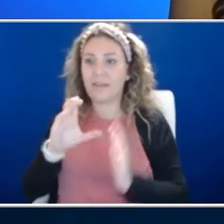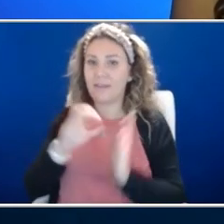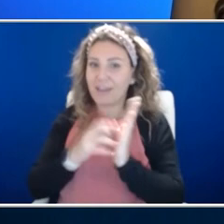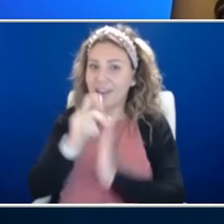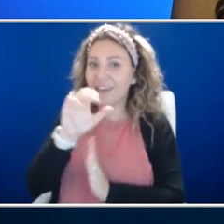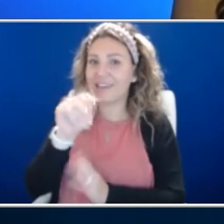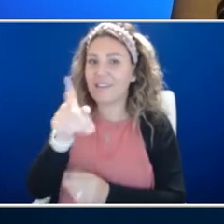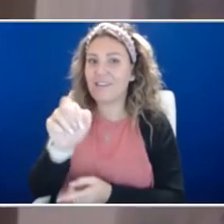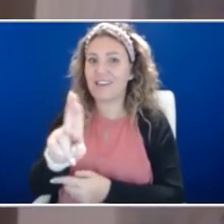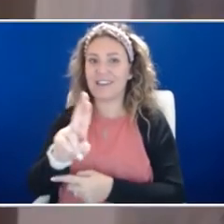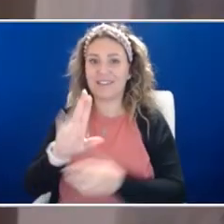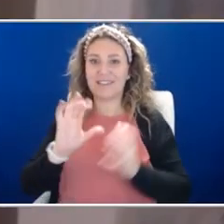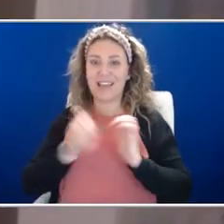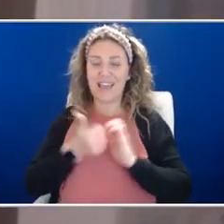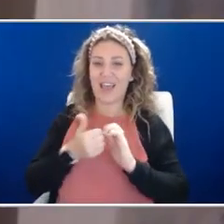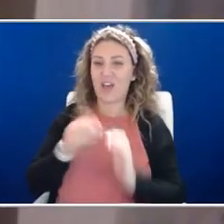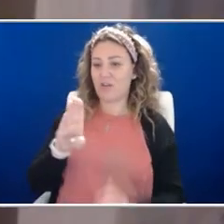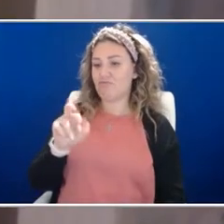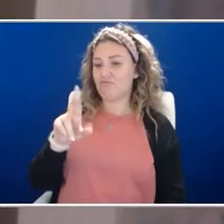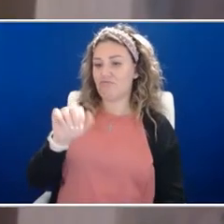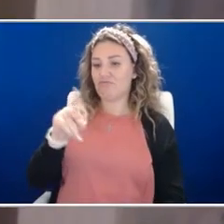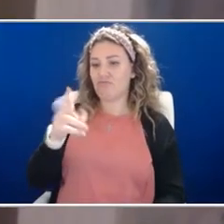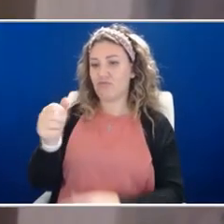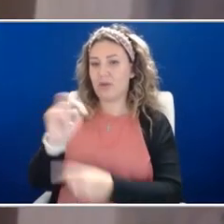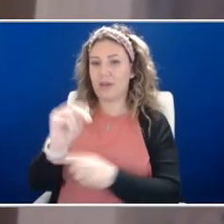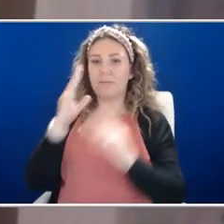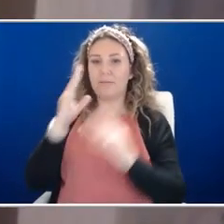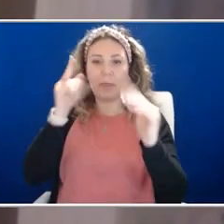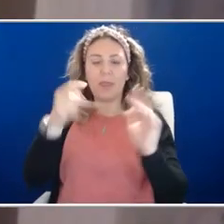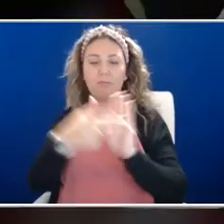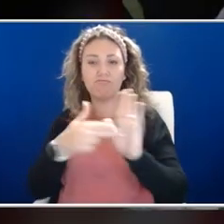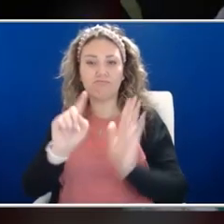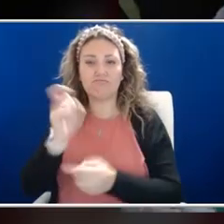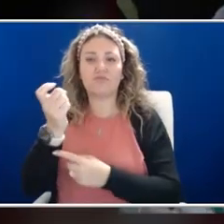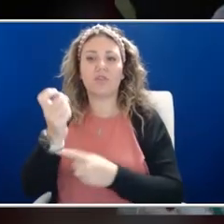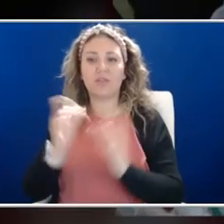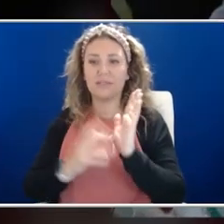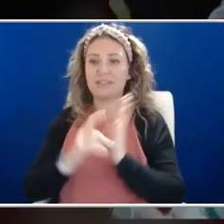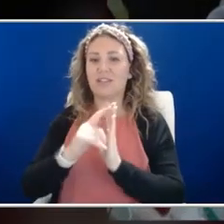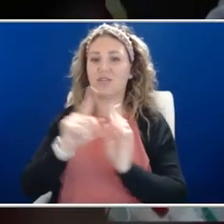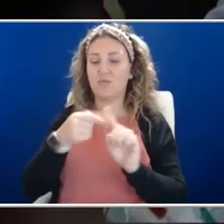about Braden's Hope? Our son Braden was diagnosed with cancer when he was 3. There were